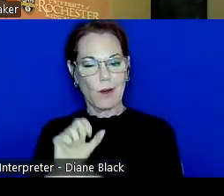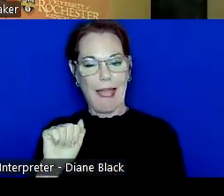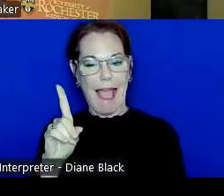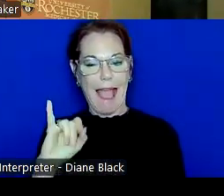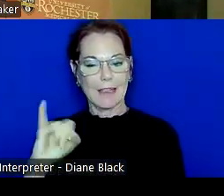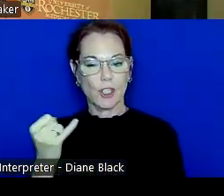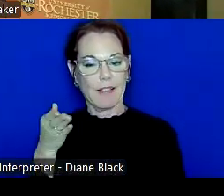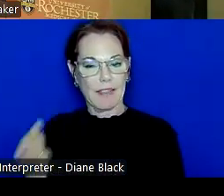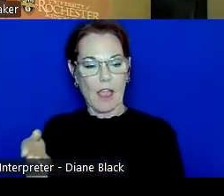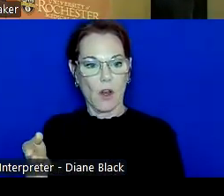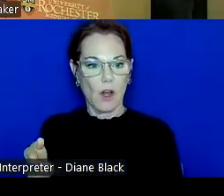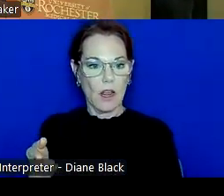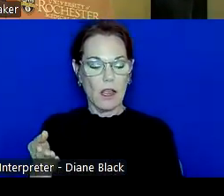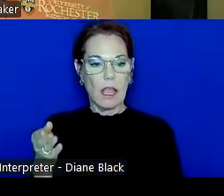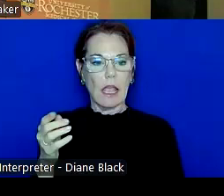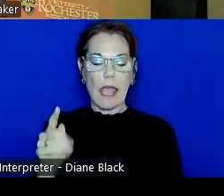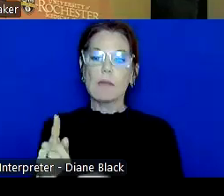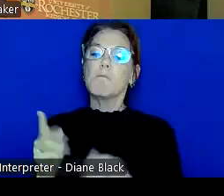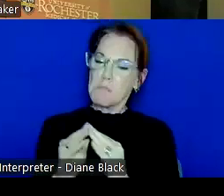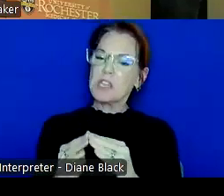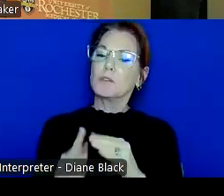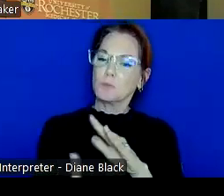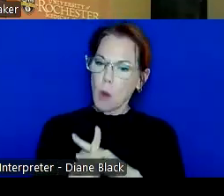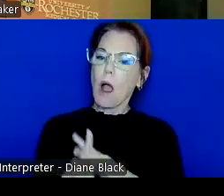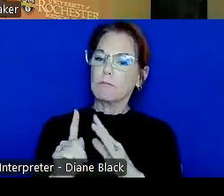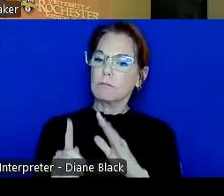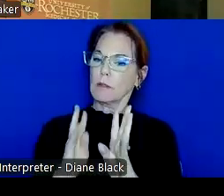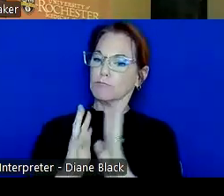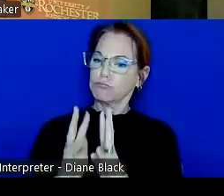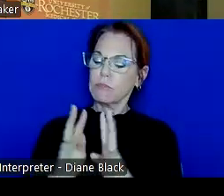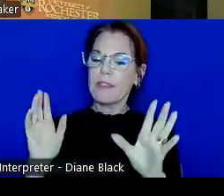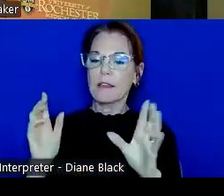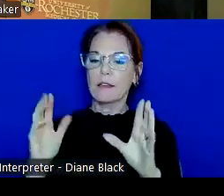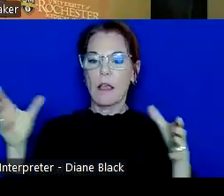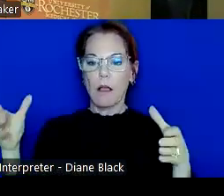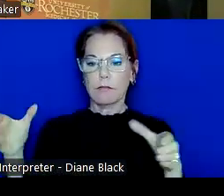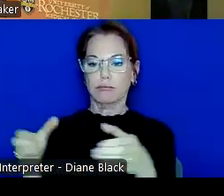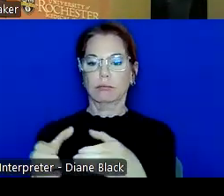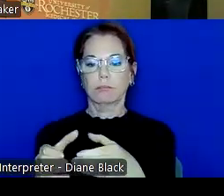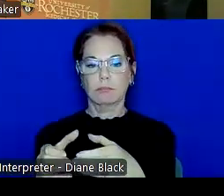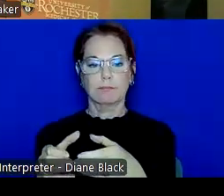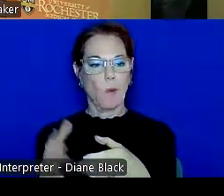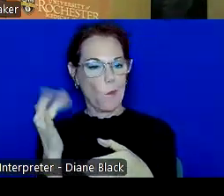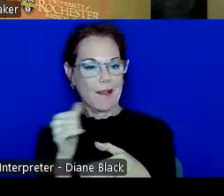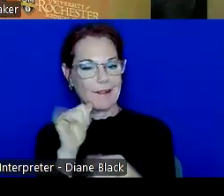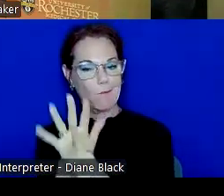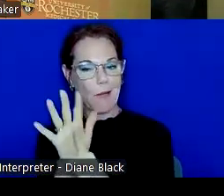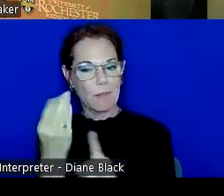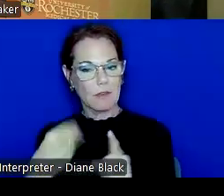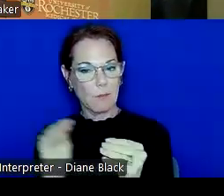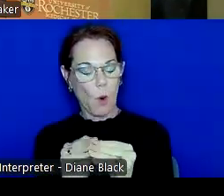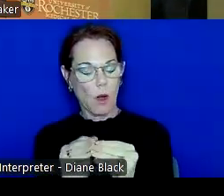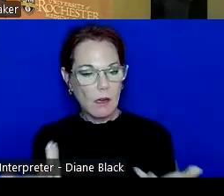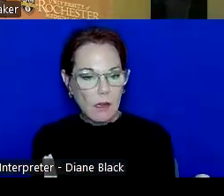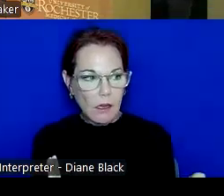Those numbers started to dwindle. When it's not popular to join, are we still going? Are we holding each other accountable? Are